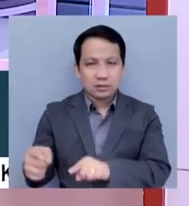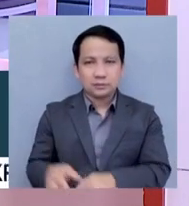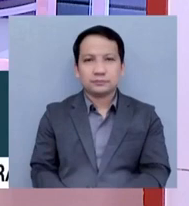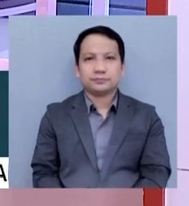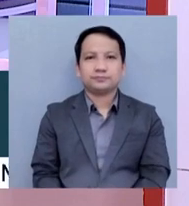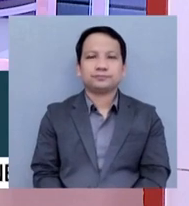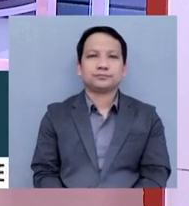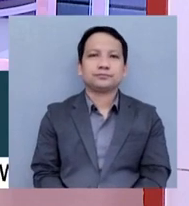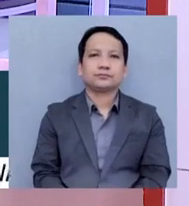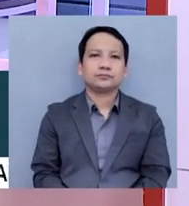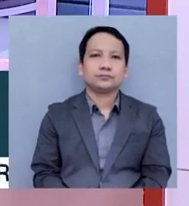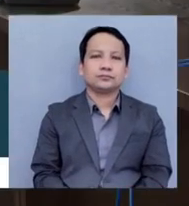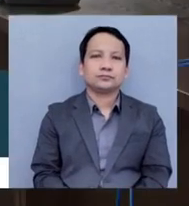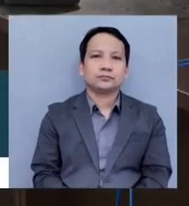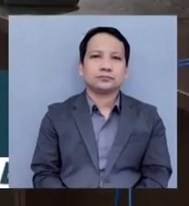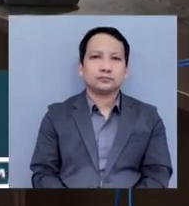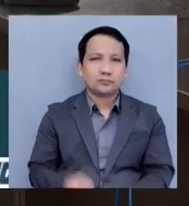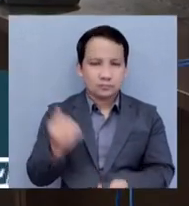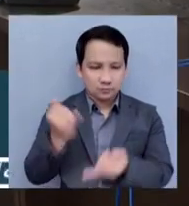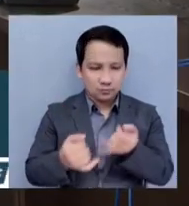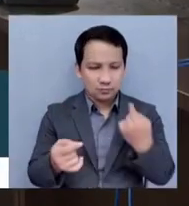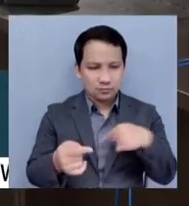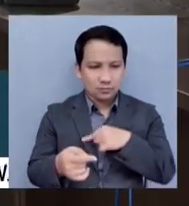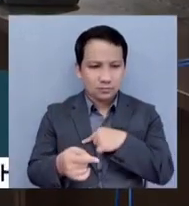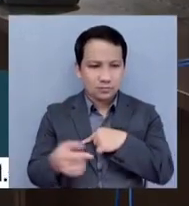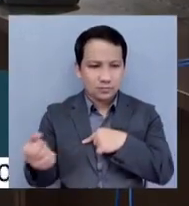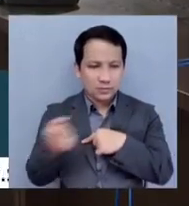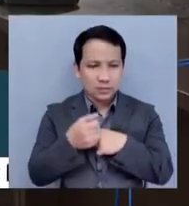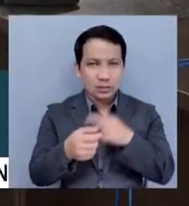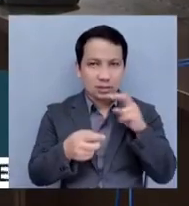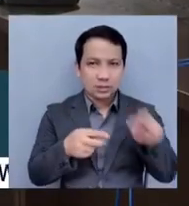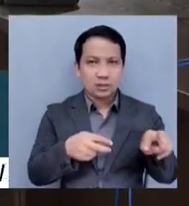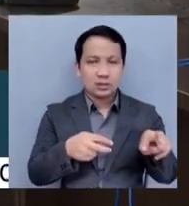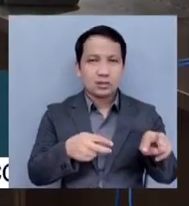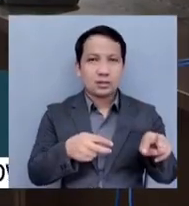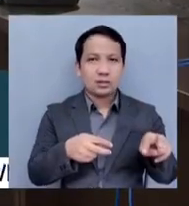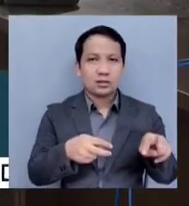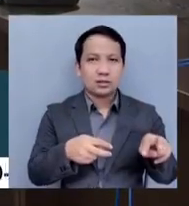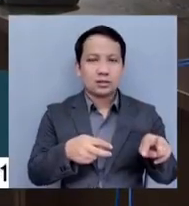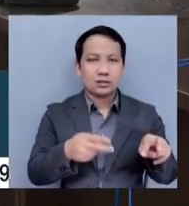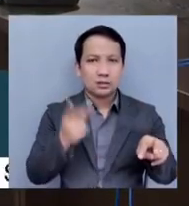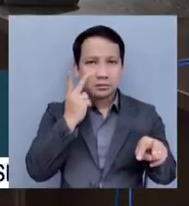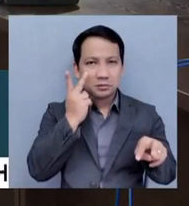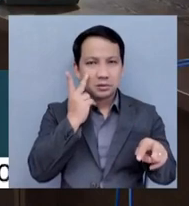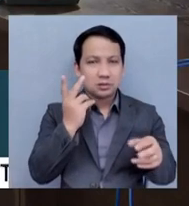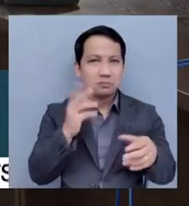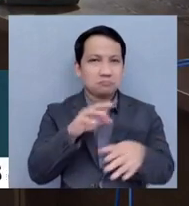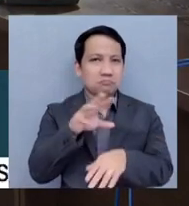Yeah, in the last hearing that we conducted, it seems that